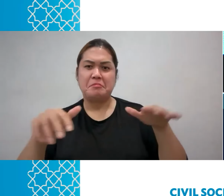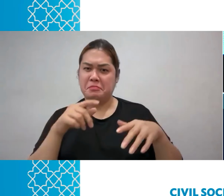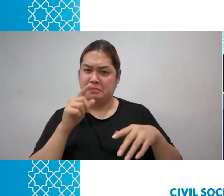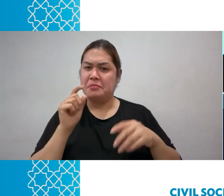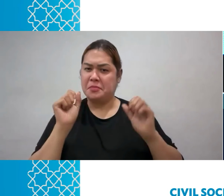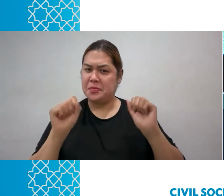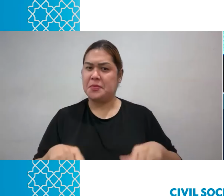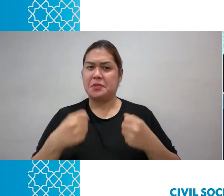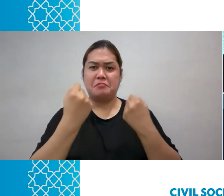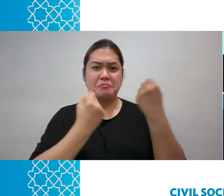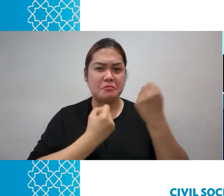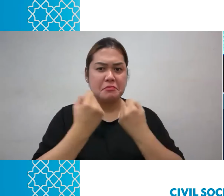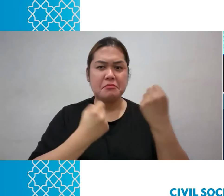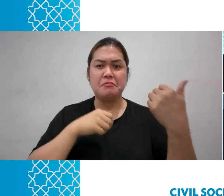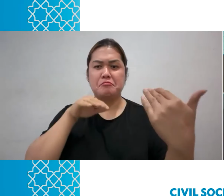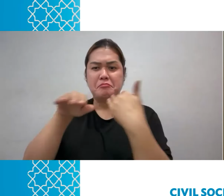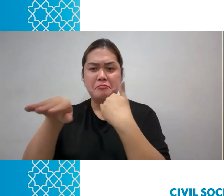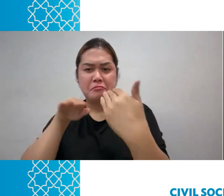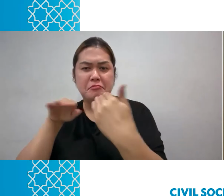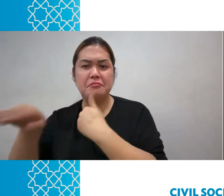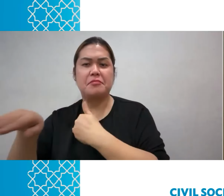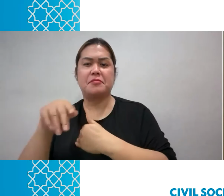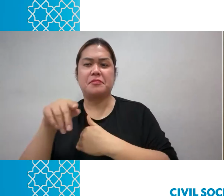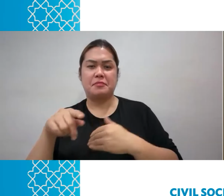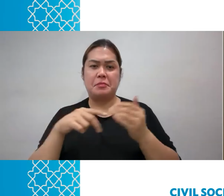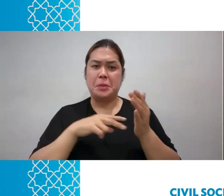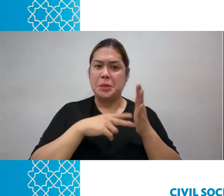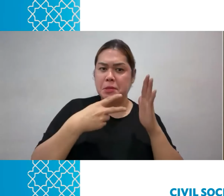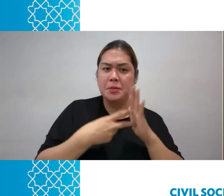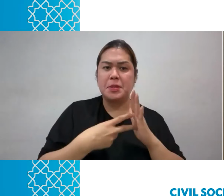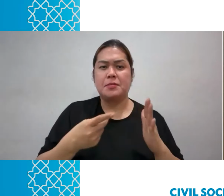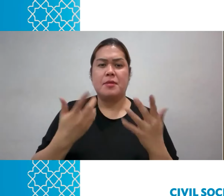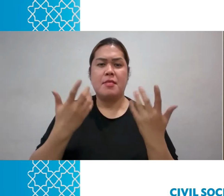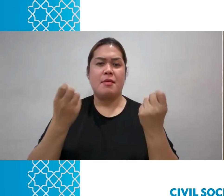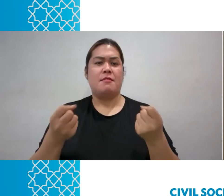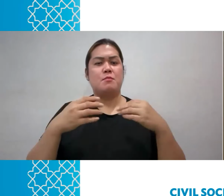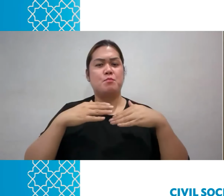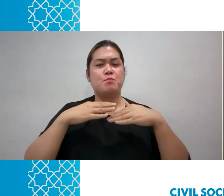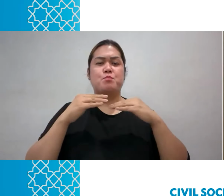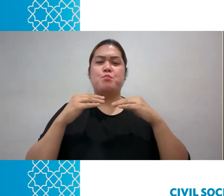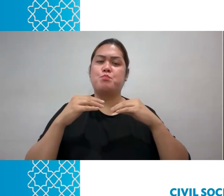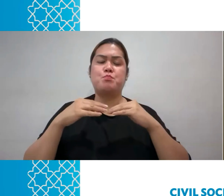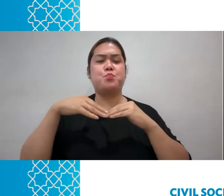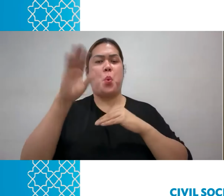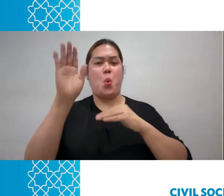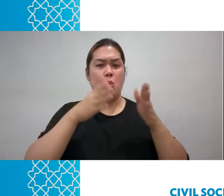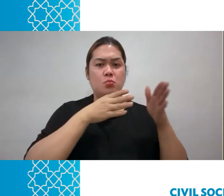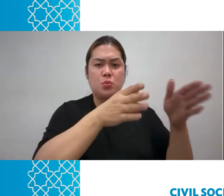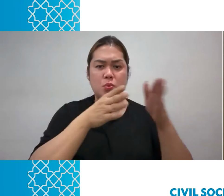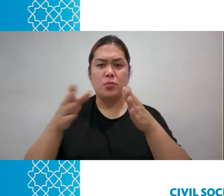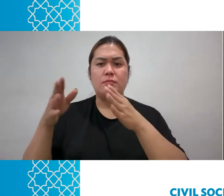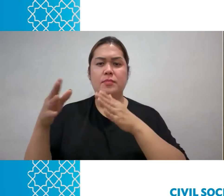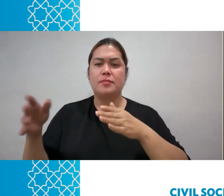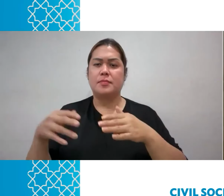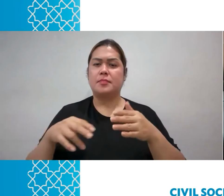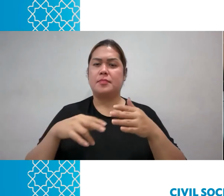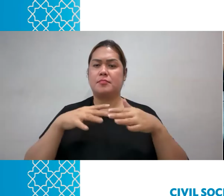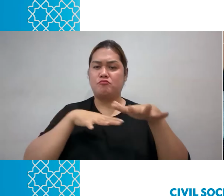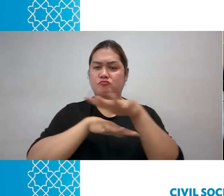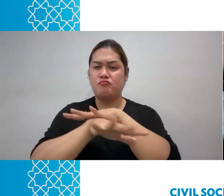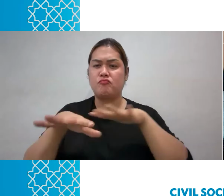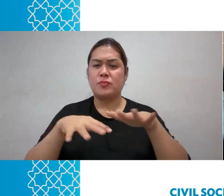the need of having more such streets in their area. And that engagement created the demand within their local